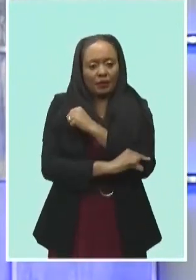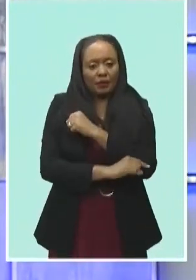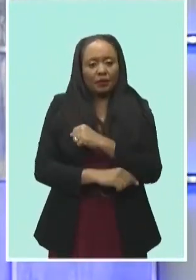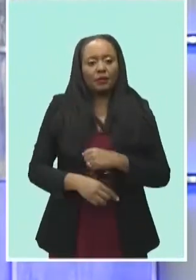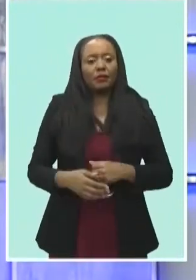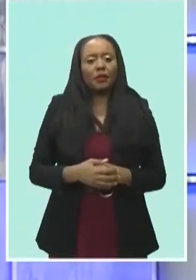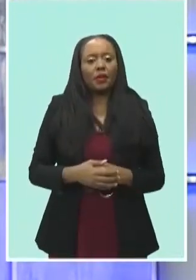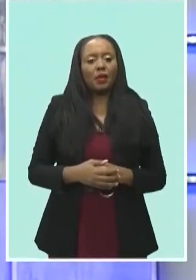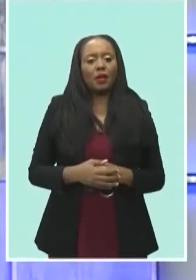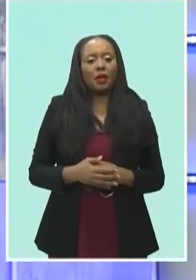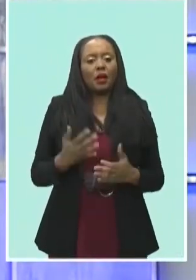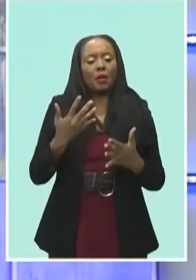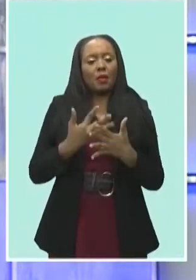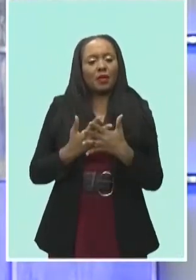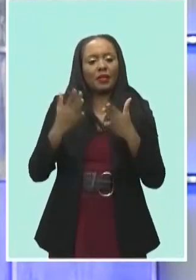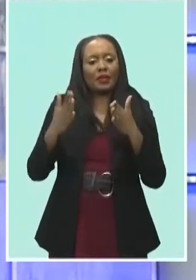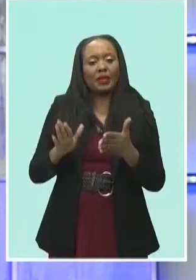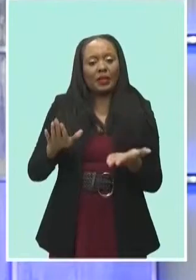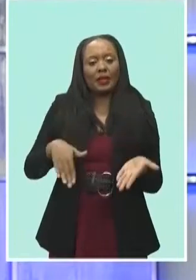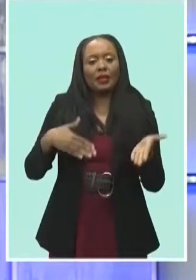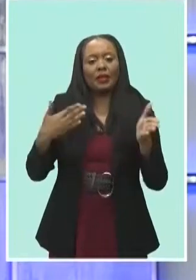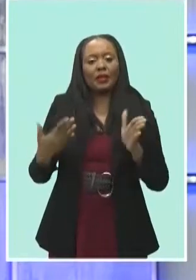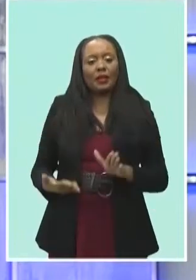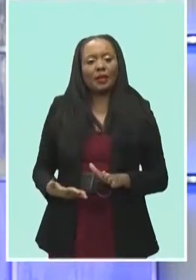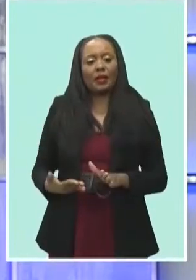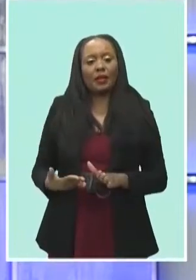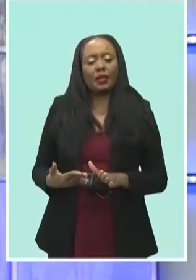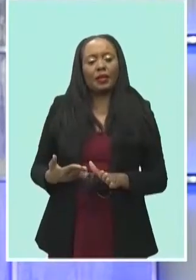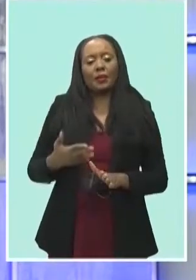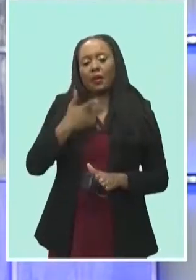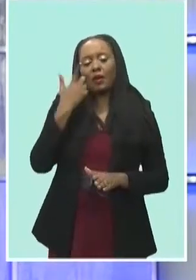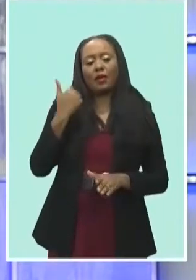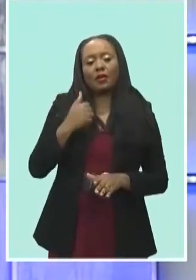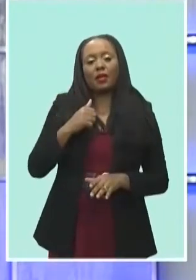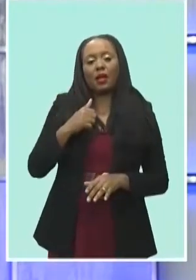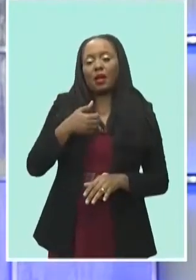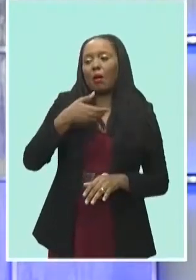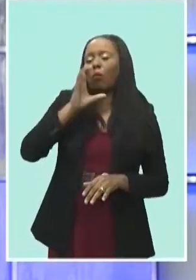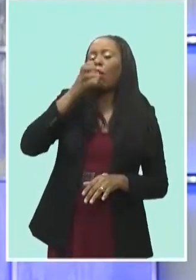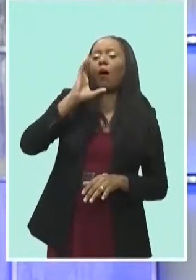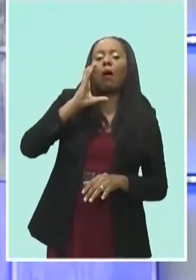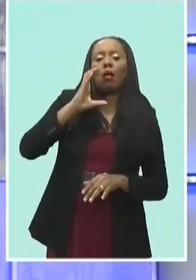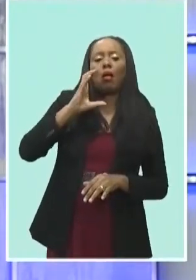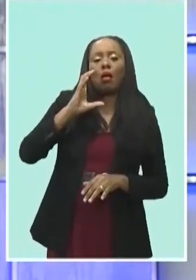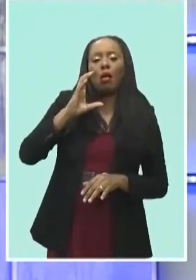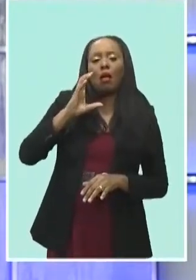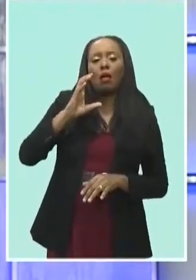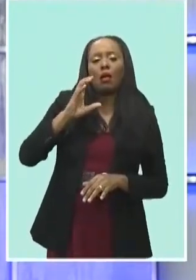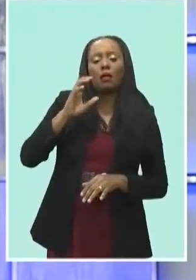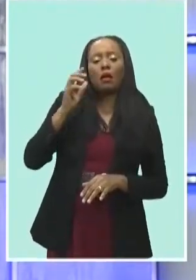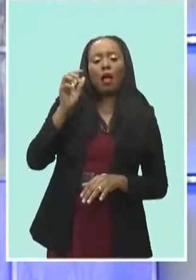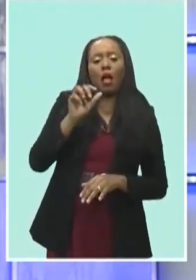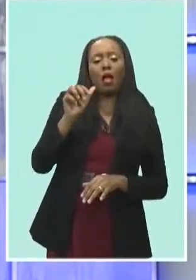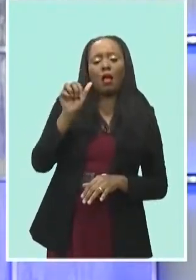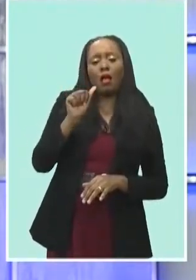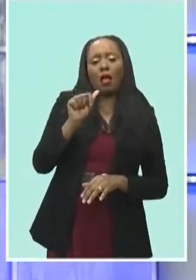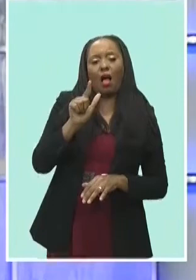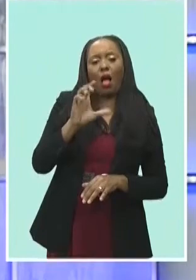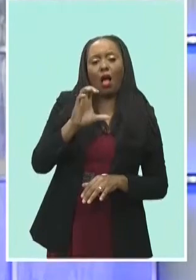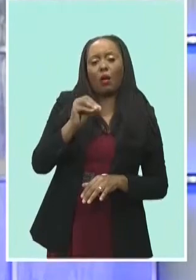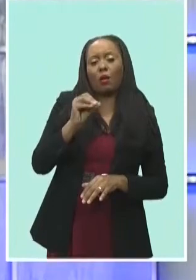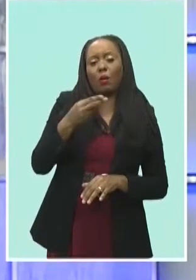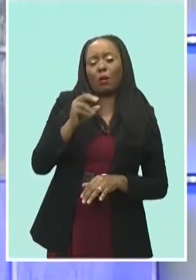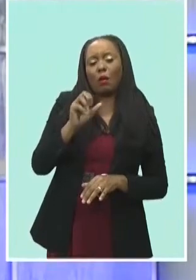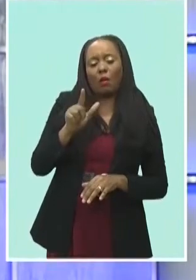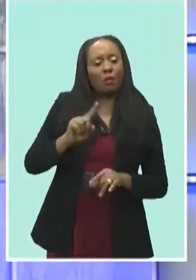died at the Mazurini jail after consuming a liquid believed to be alcohol is calling for justice for her son. She is